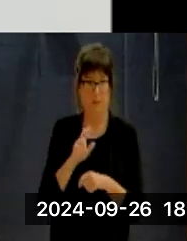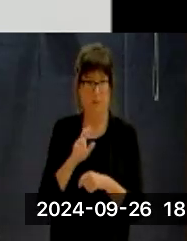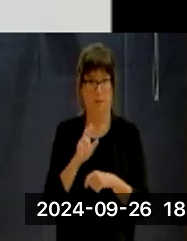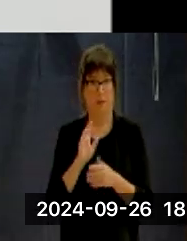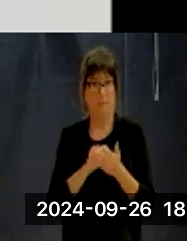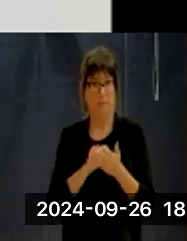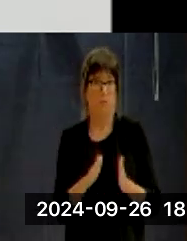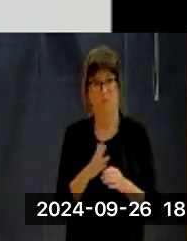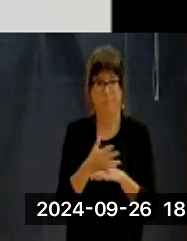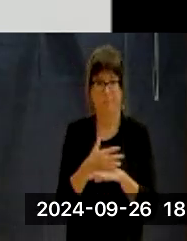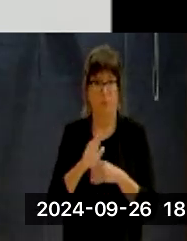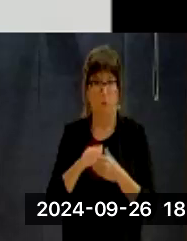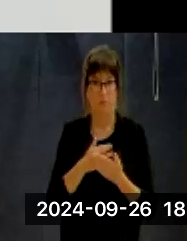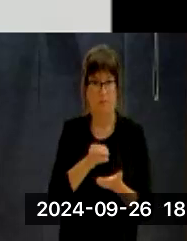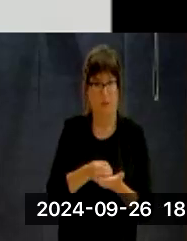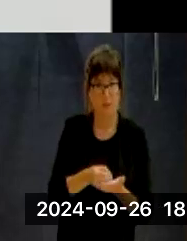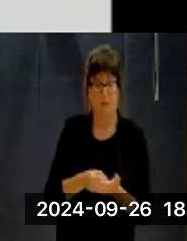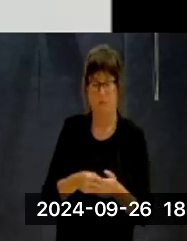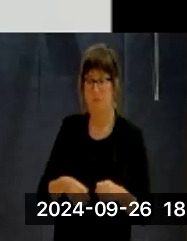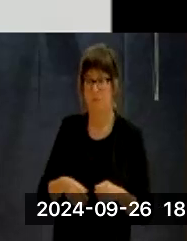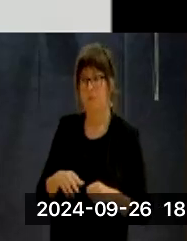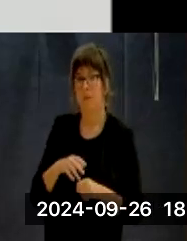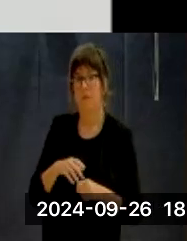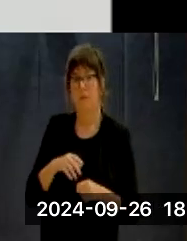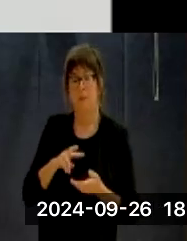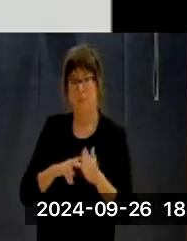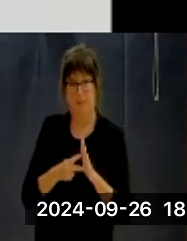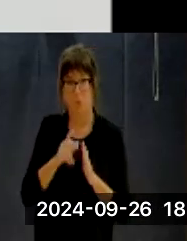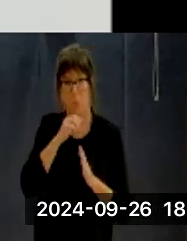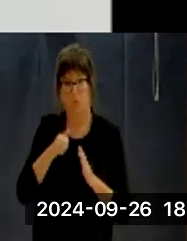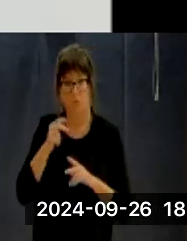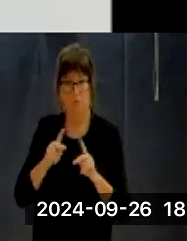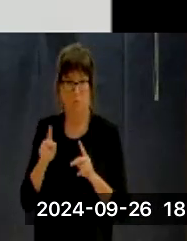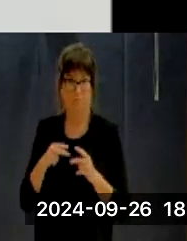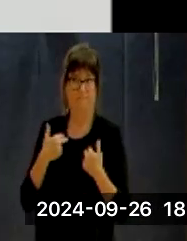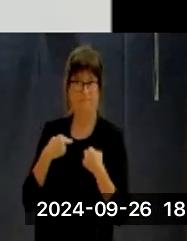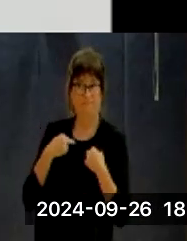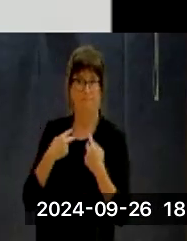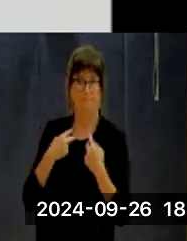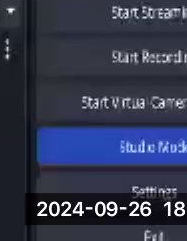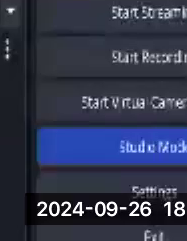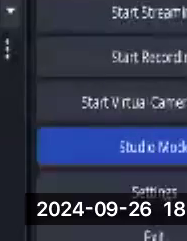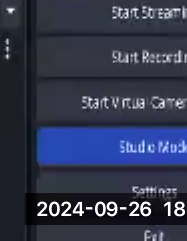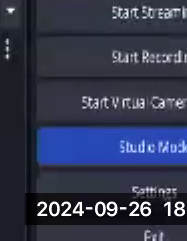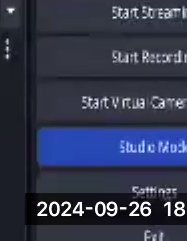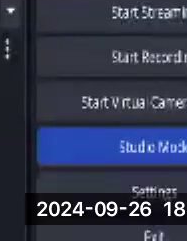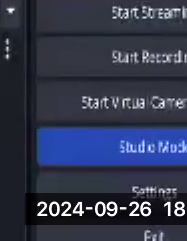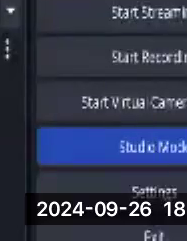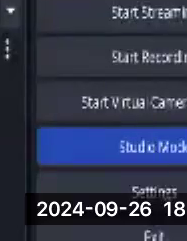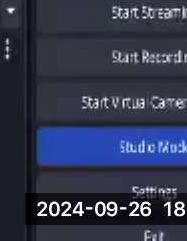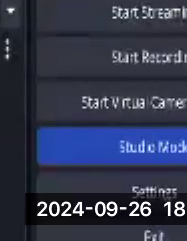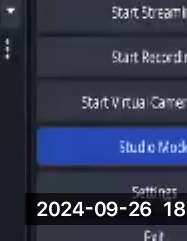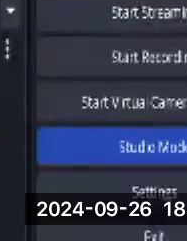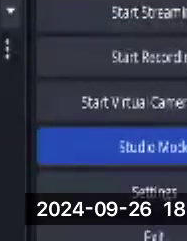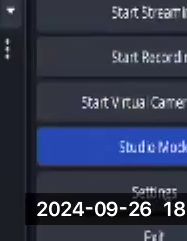Perpetrators continue to commit crimes with impunity against vulnerable individuals. As such, we recommend that undue influence should be added